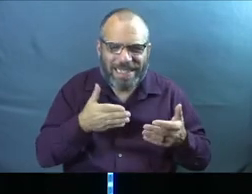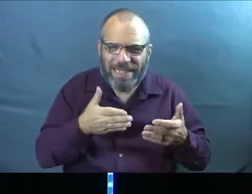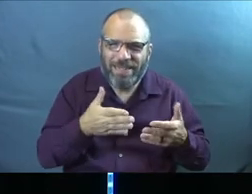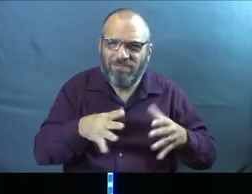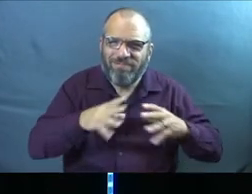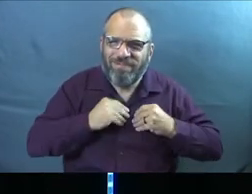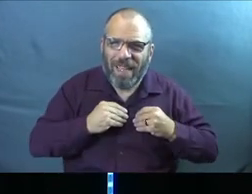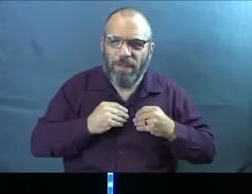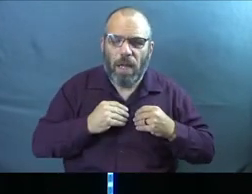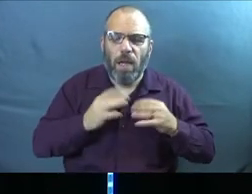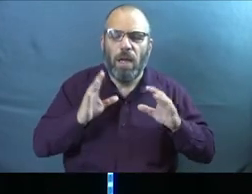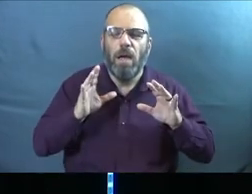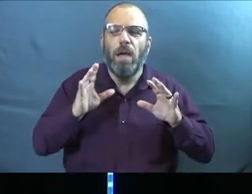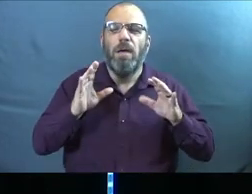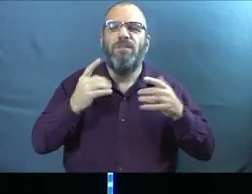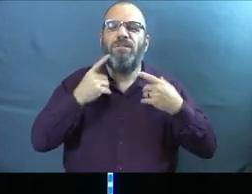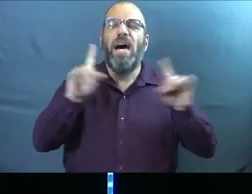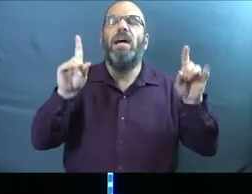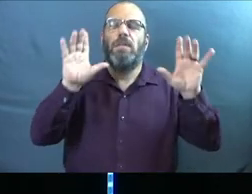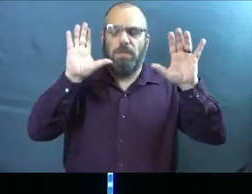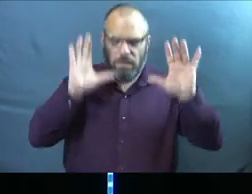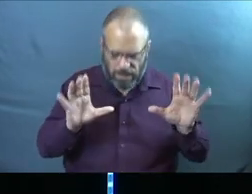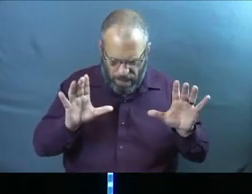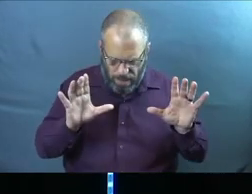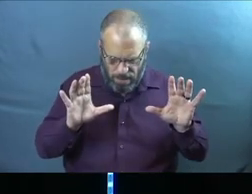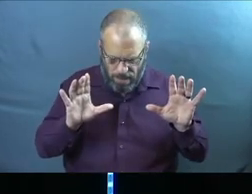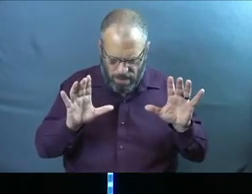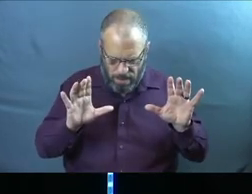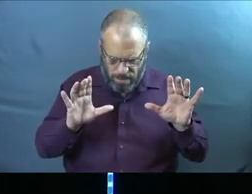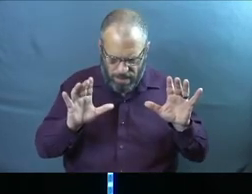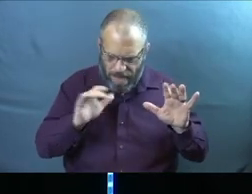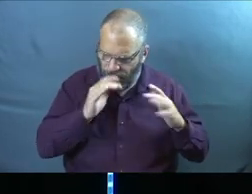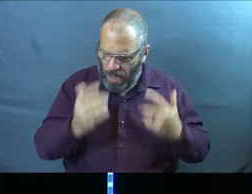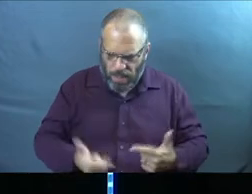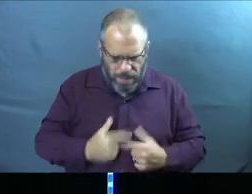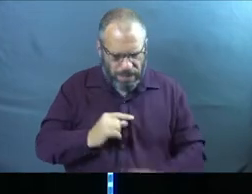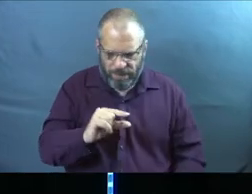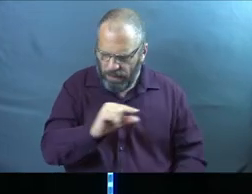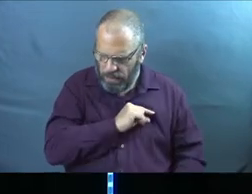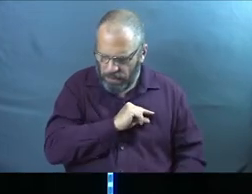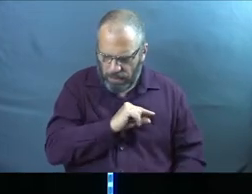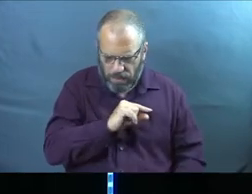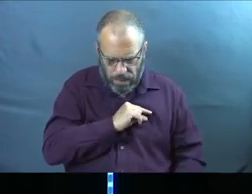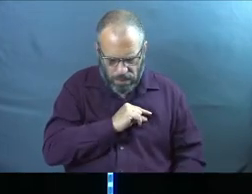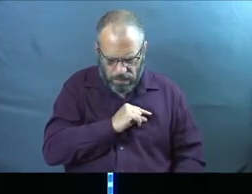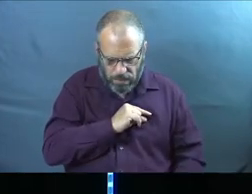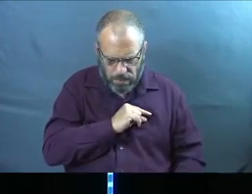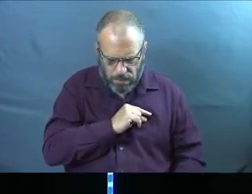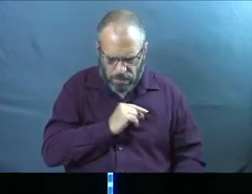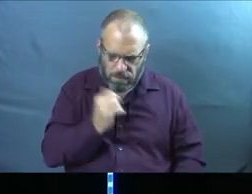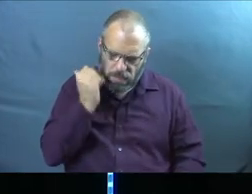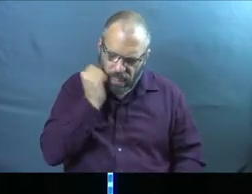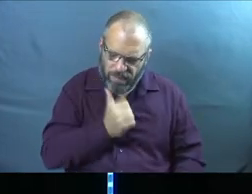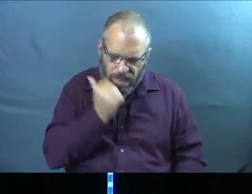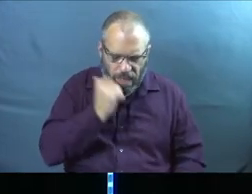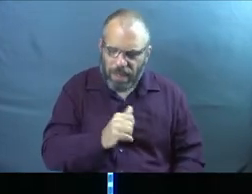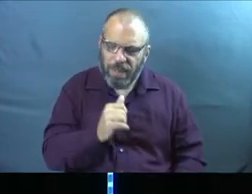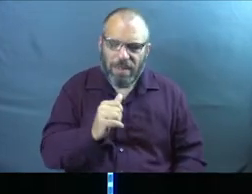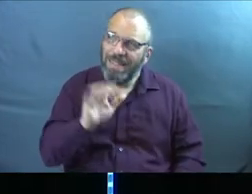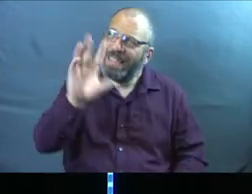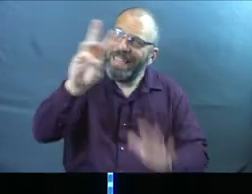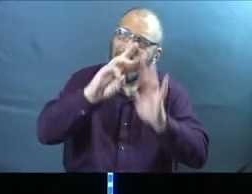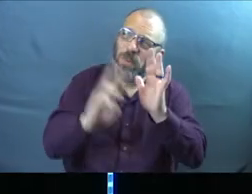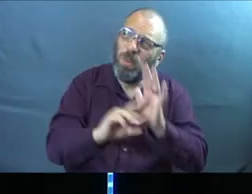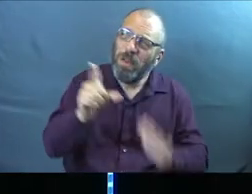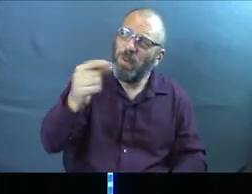And I had to come to a place where I'm not going to live in a place of guilt constantly for these things. That's not the will of